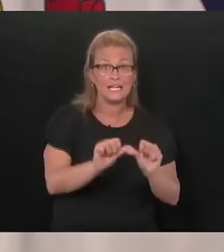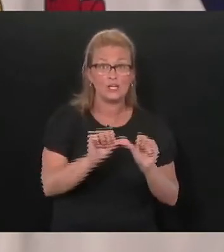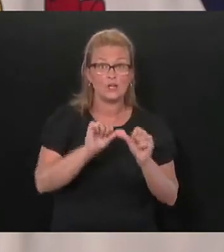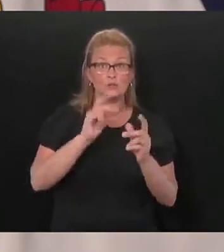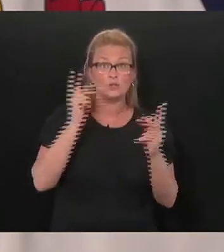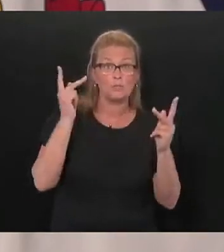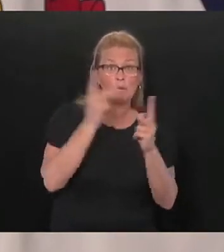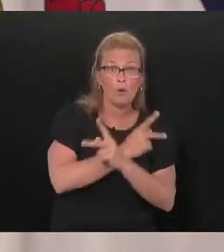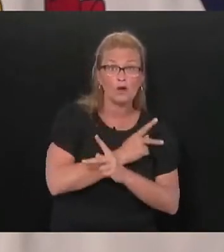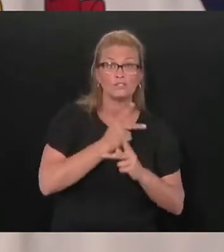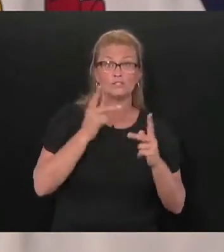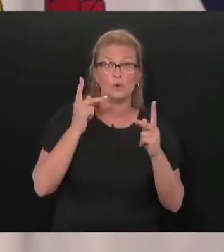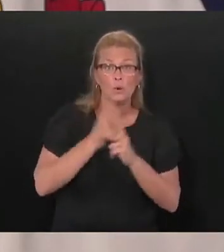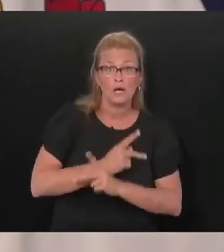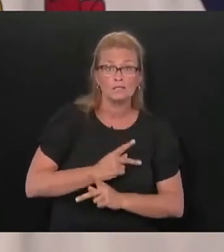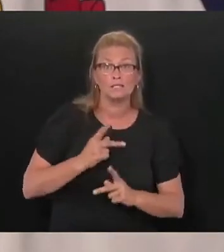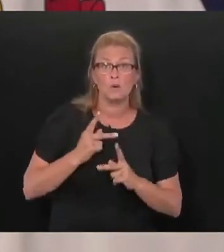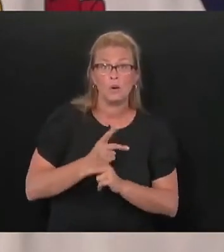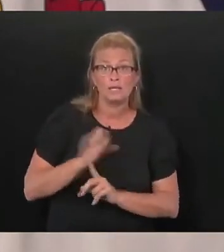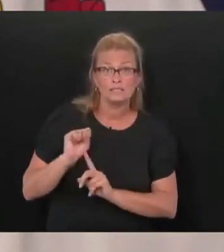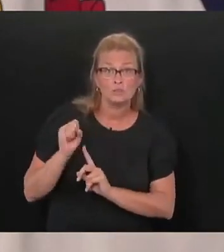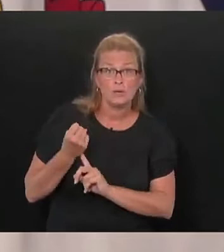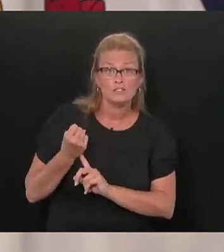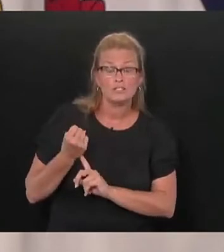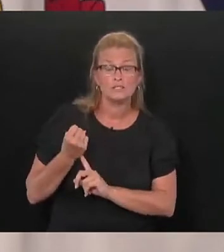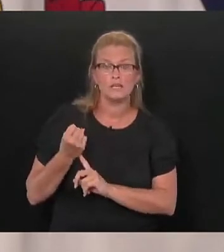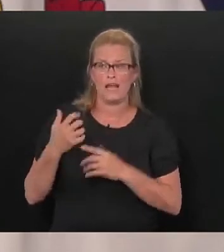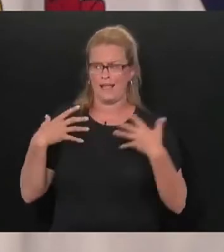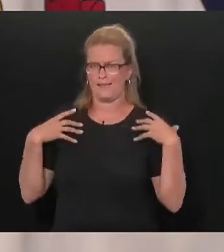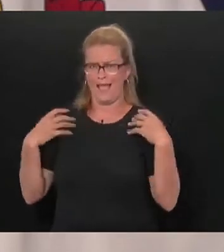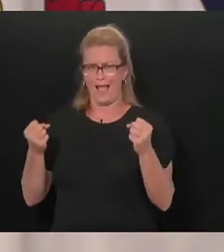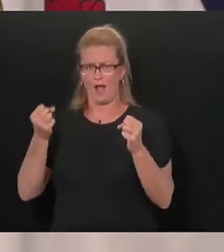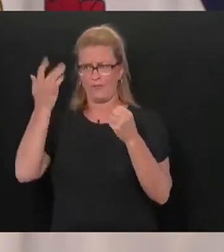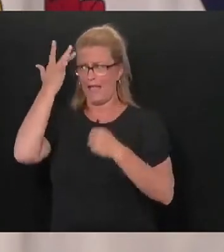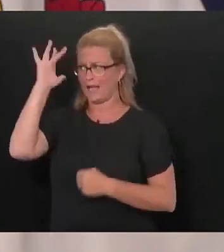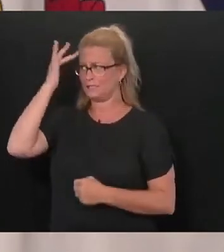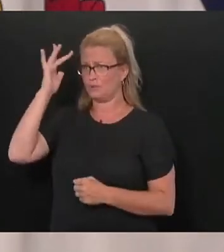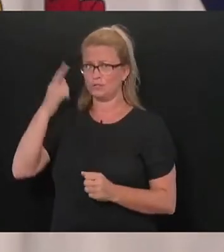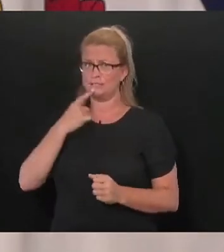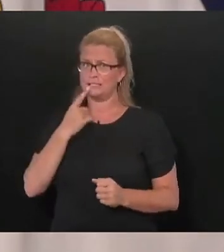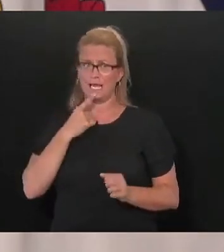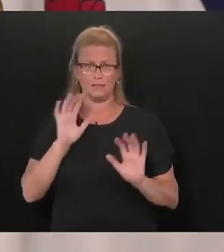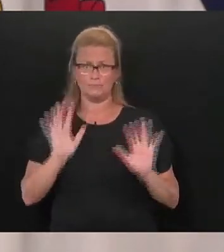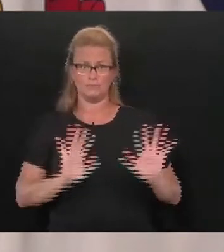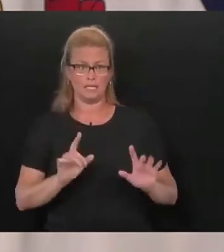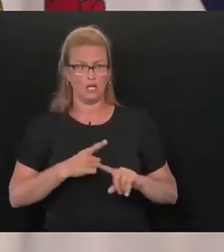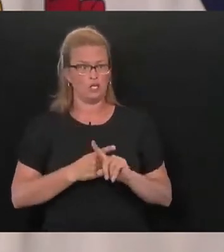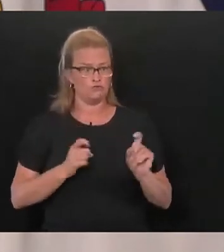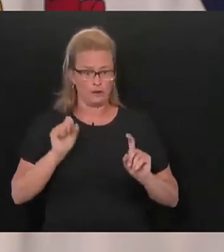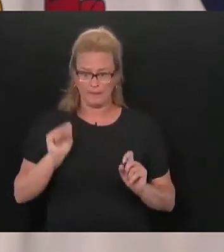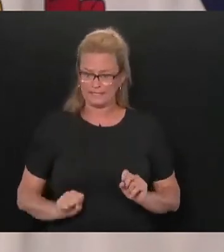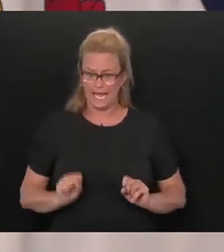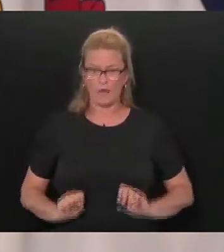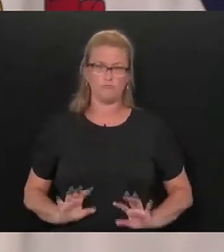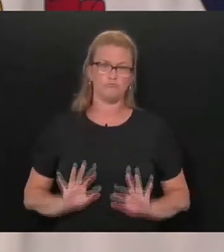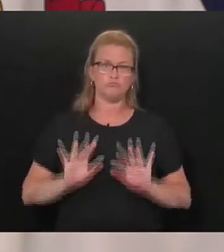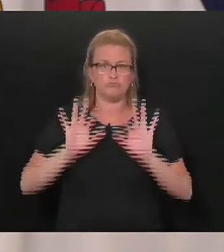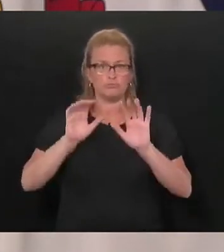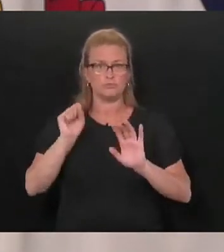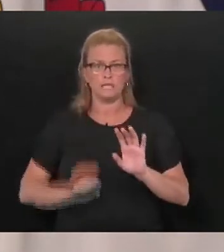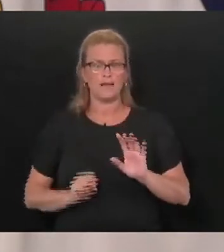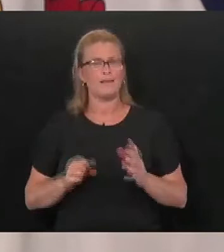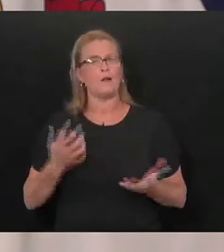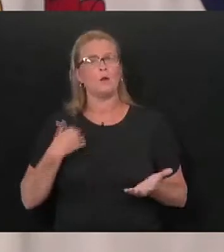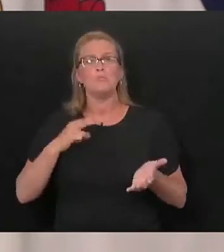worse and worse and worse, and our health experts continue to say, it's coming from the south, it's coming from the south,